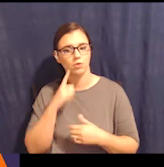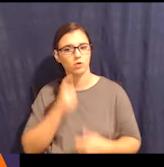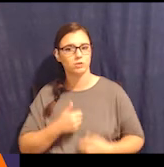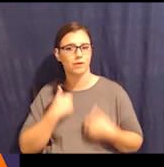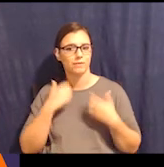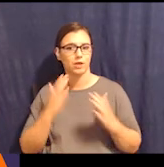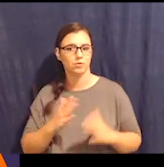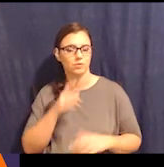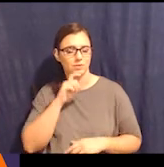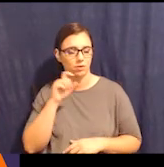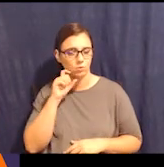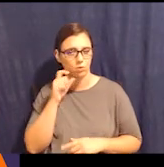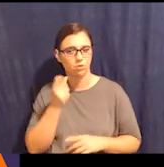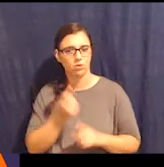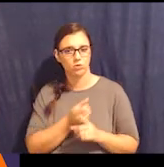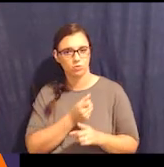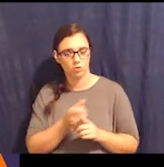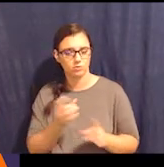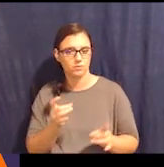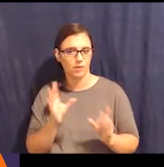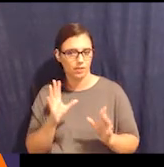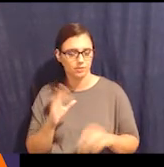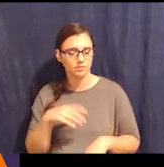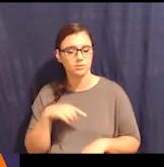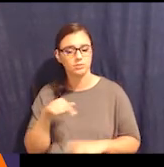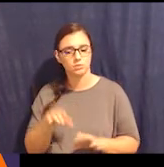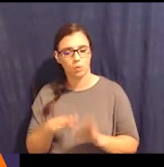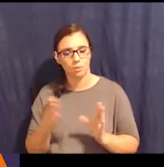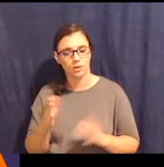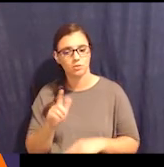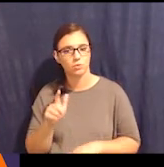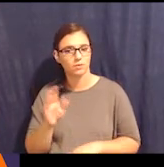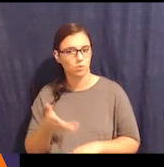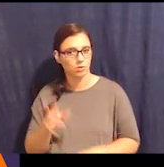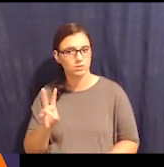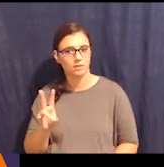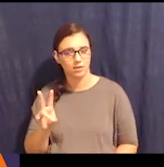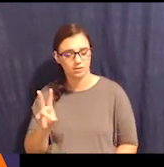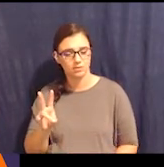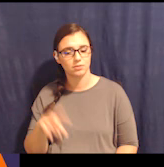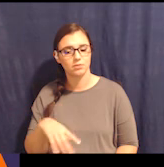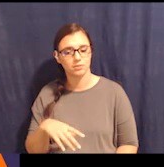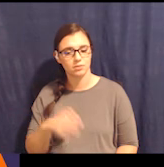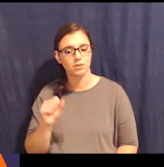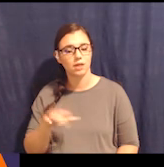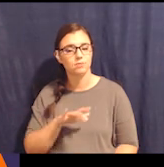open 24/7 and can be reached by dialing